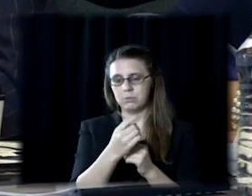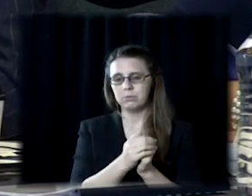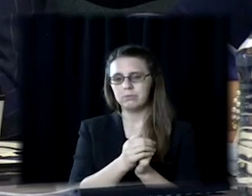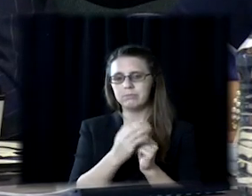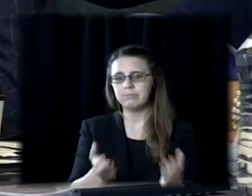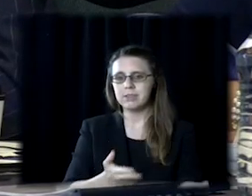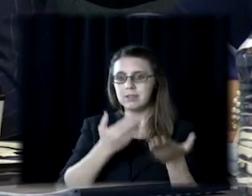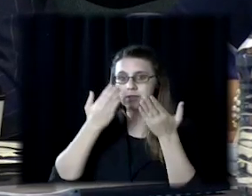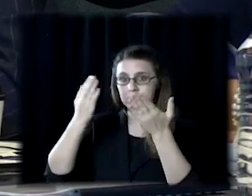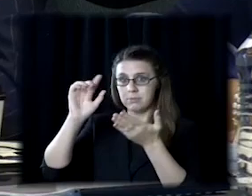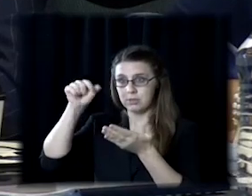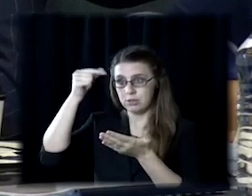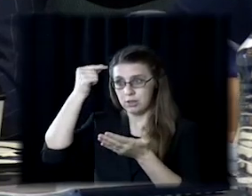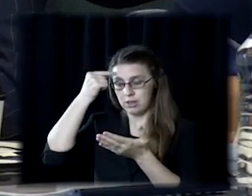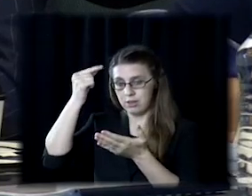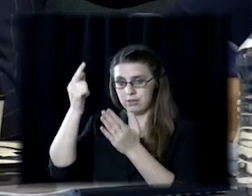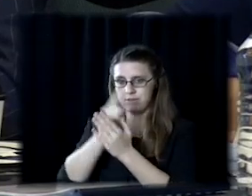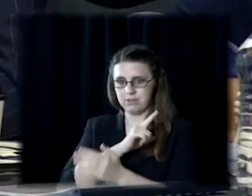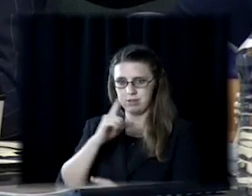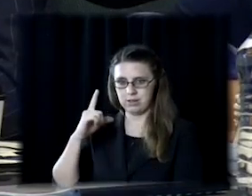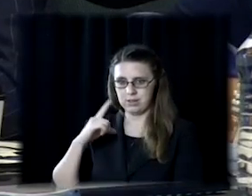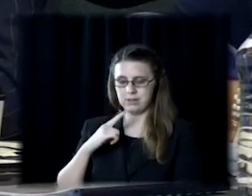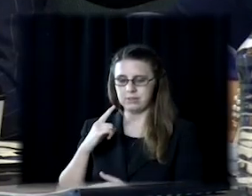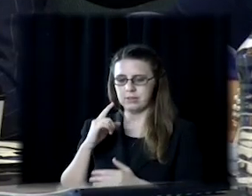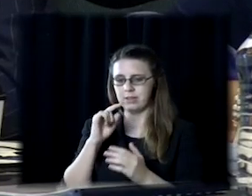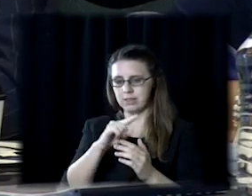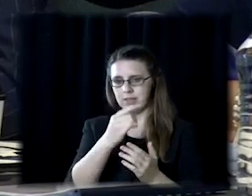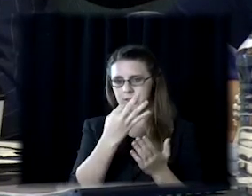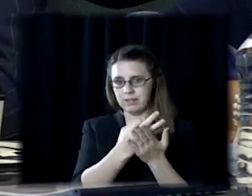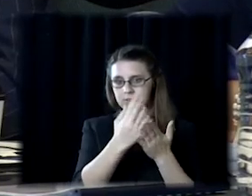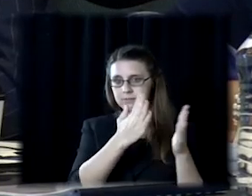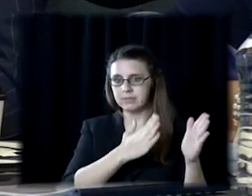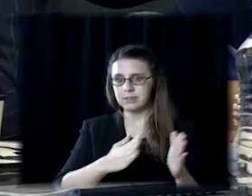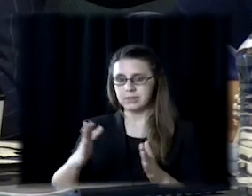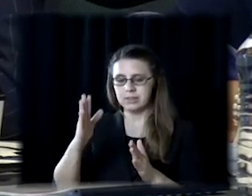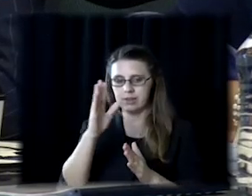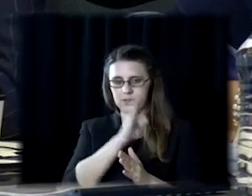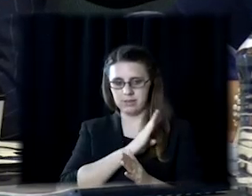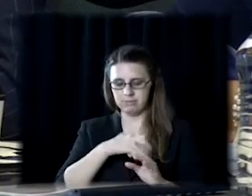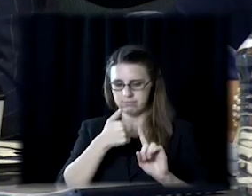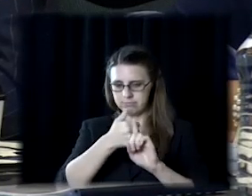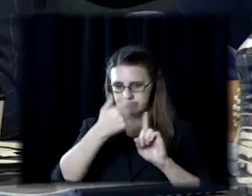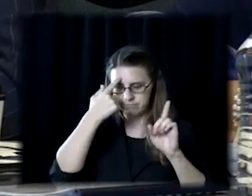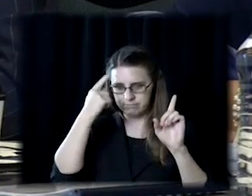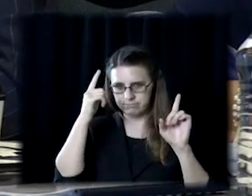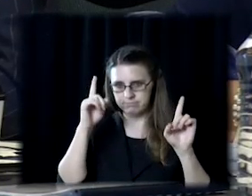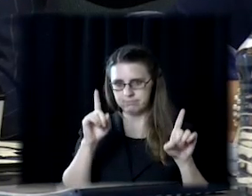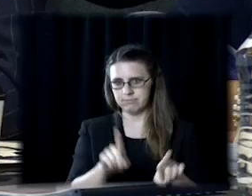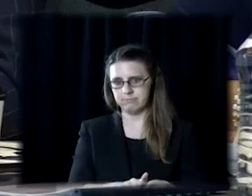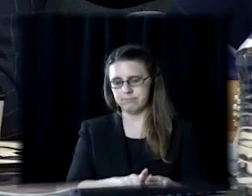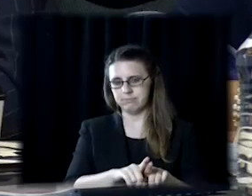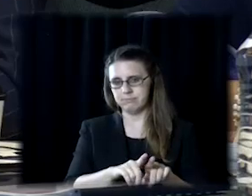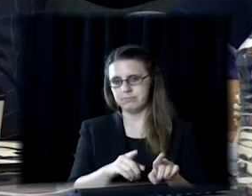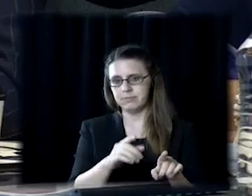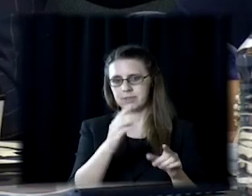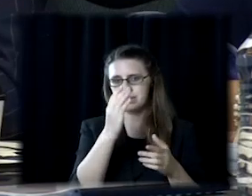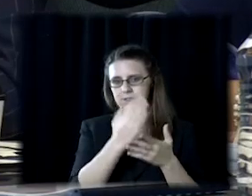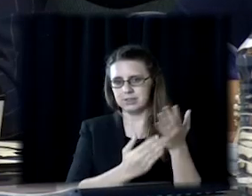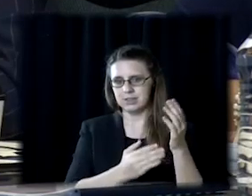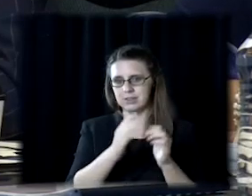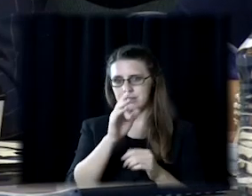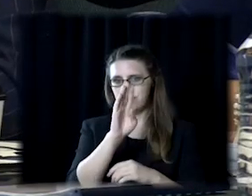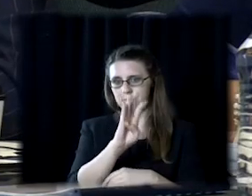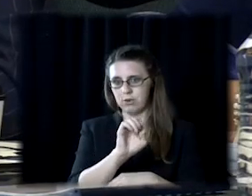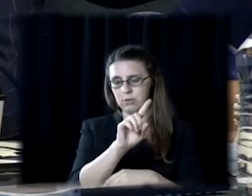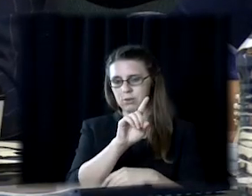Governor and the Legislature, which represents the fiscal plan that the Board has determined in sole discretion pursuant to Section 201(d)(2) of PROMESA satisfies